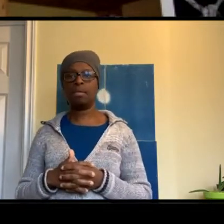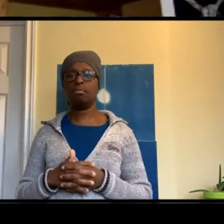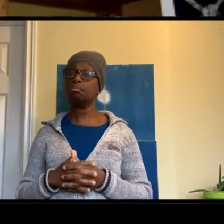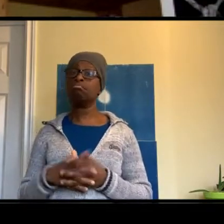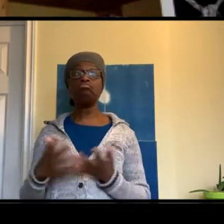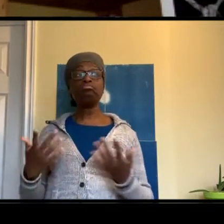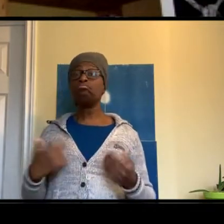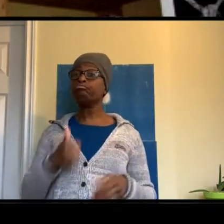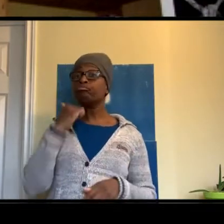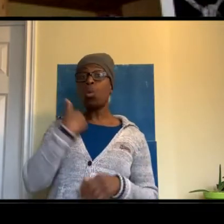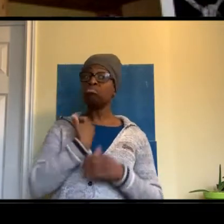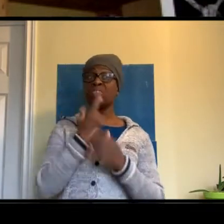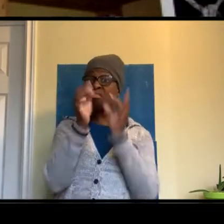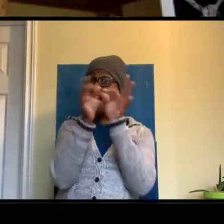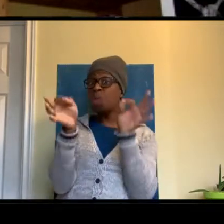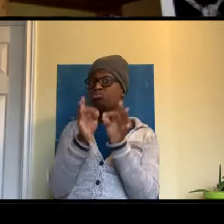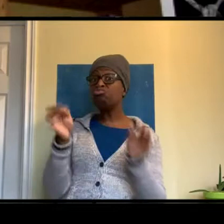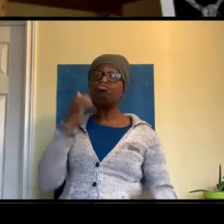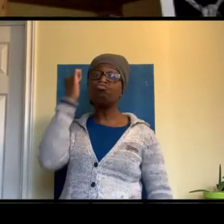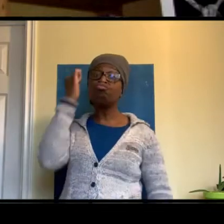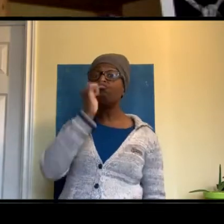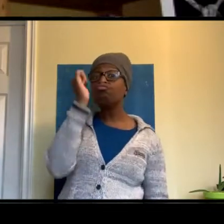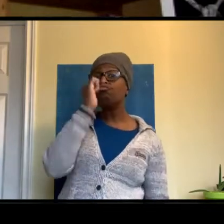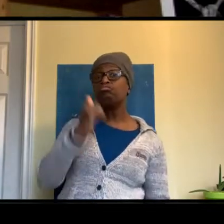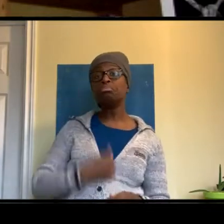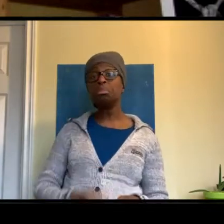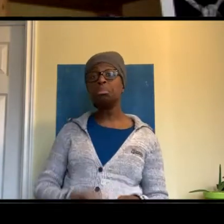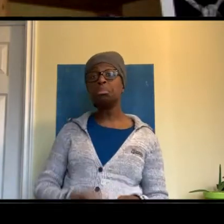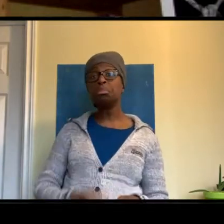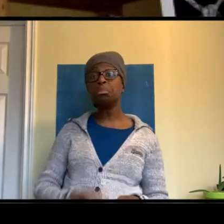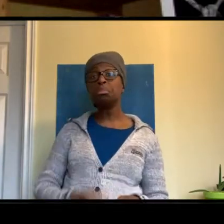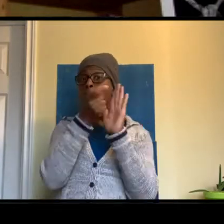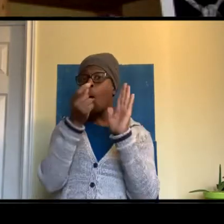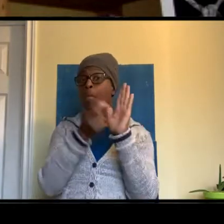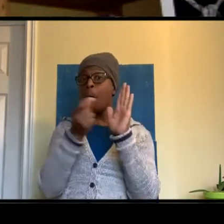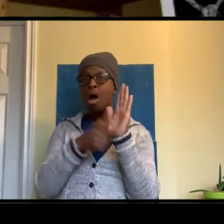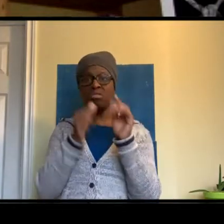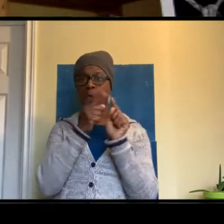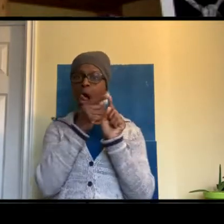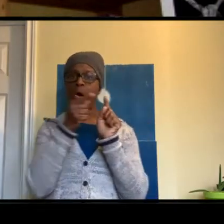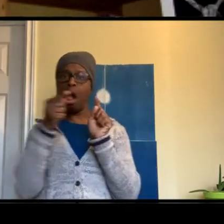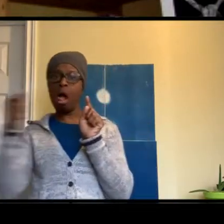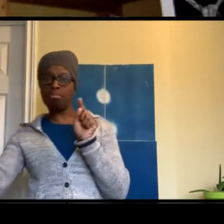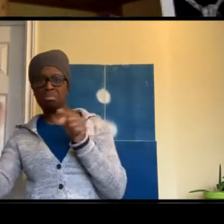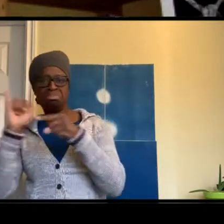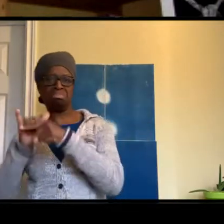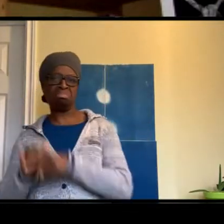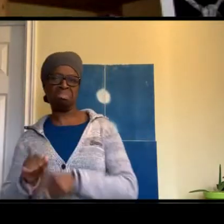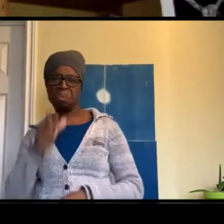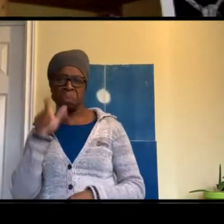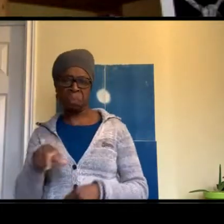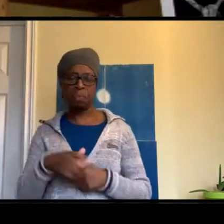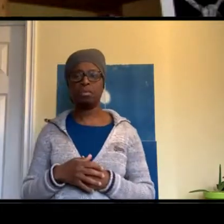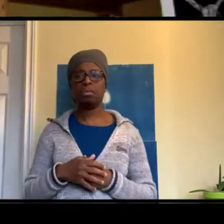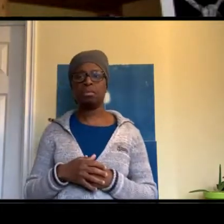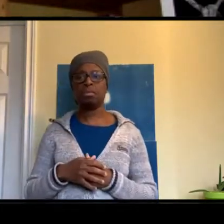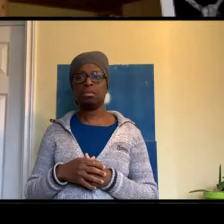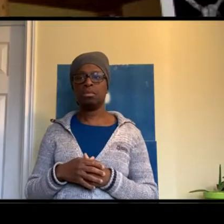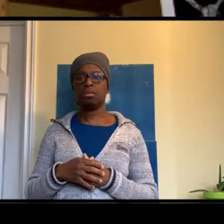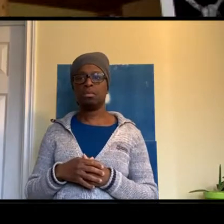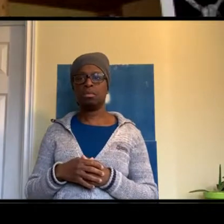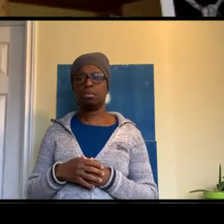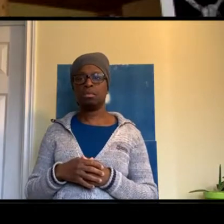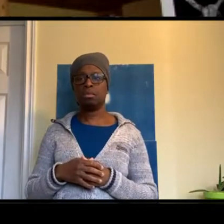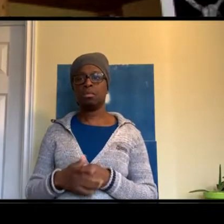words is always a great idea. My father used to make this great joke saying, never use a big word when a diminutive one